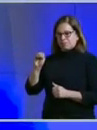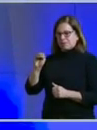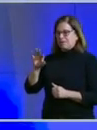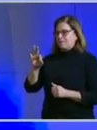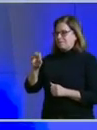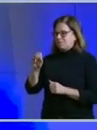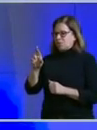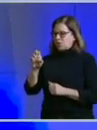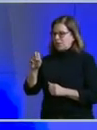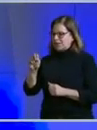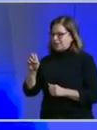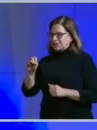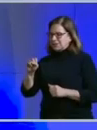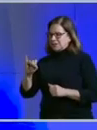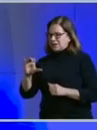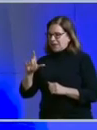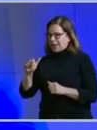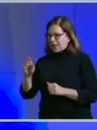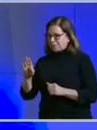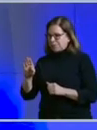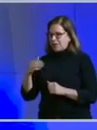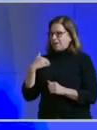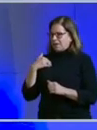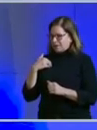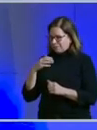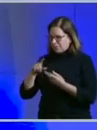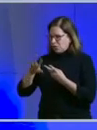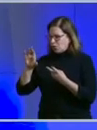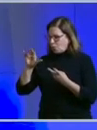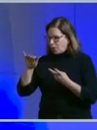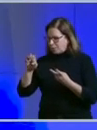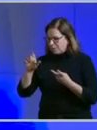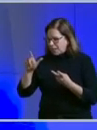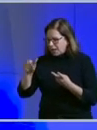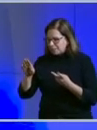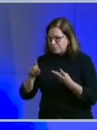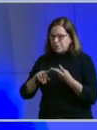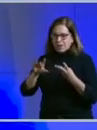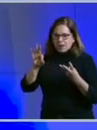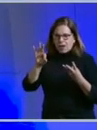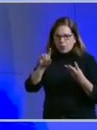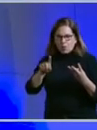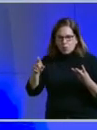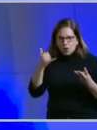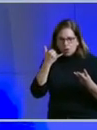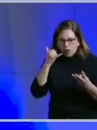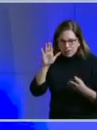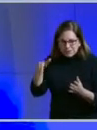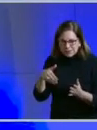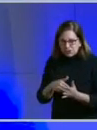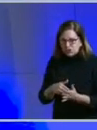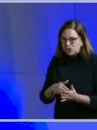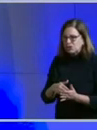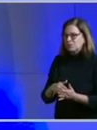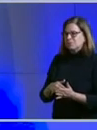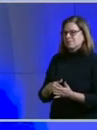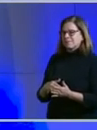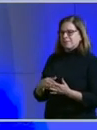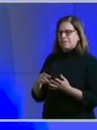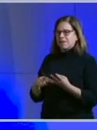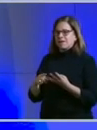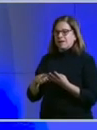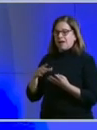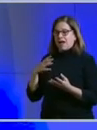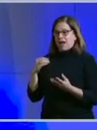solve crimes. We've invested in our 911 call center in additional call takers and dispatches, and changed our